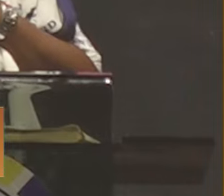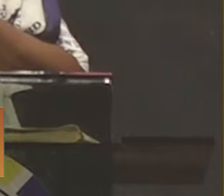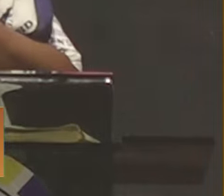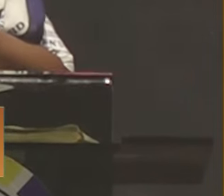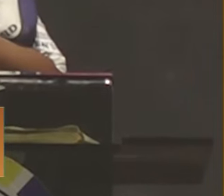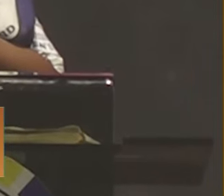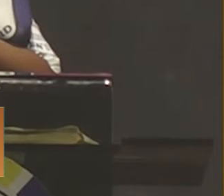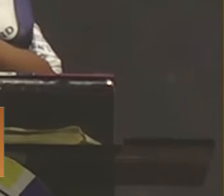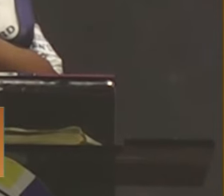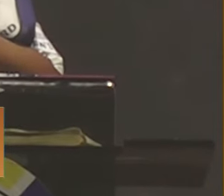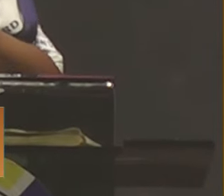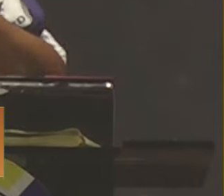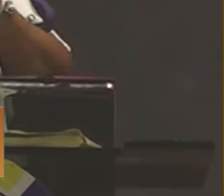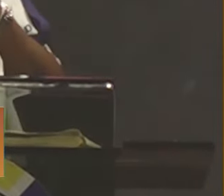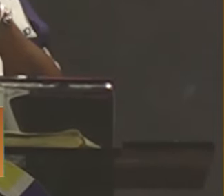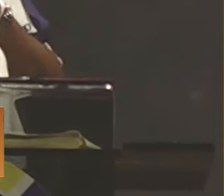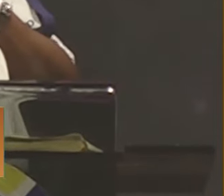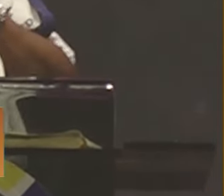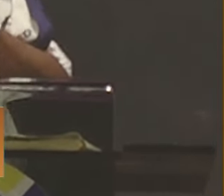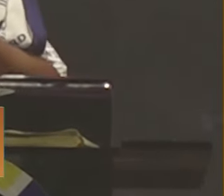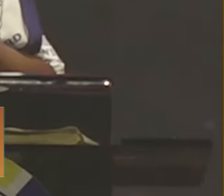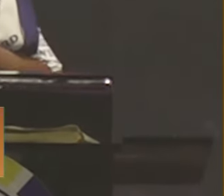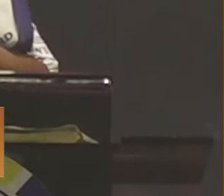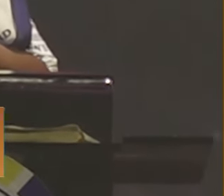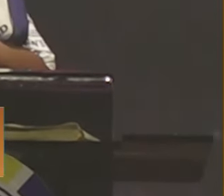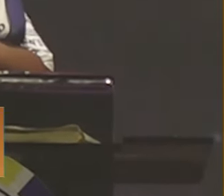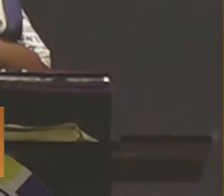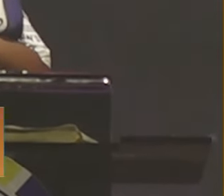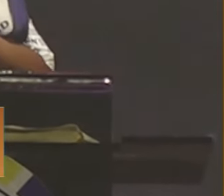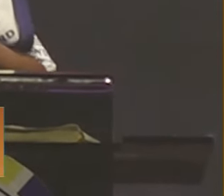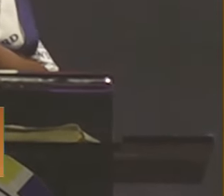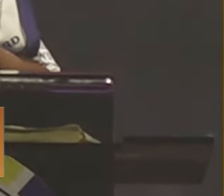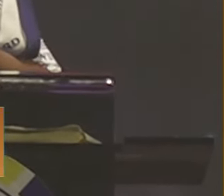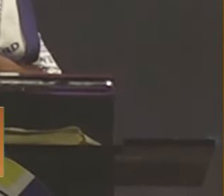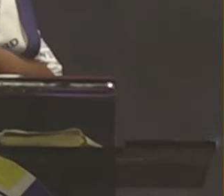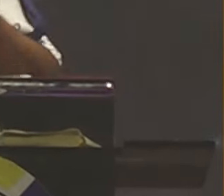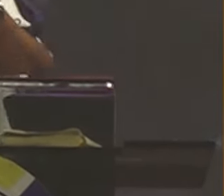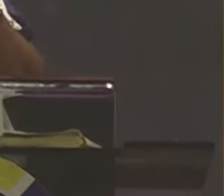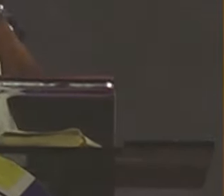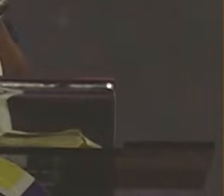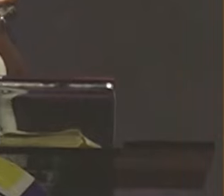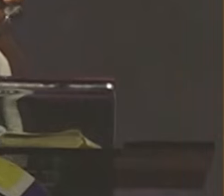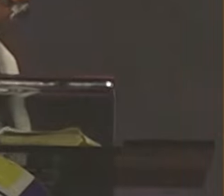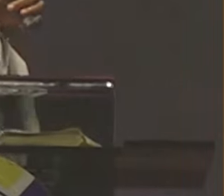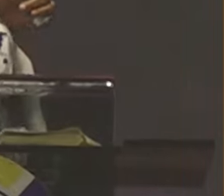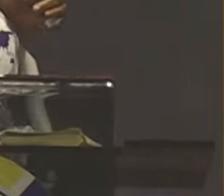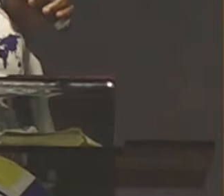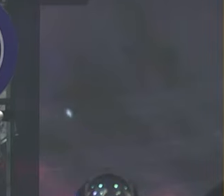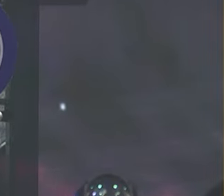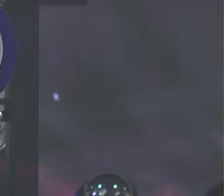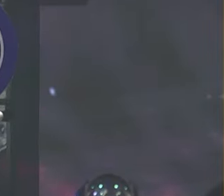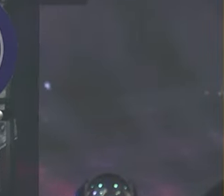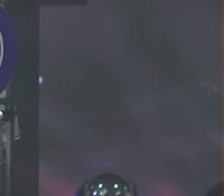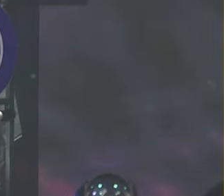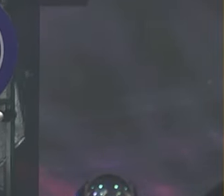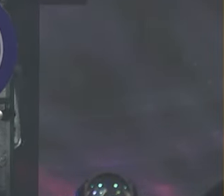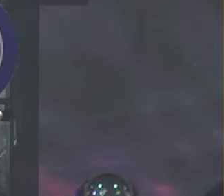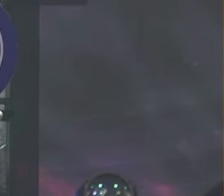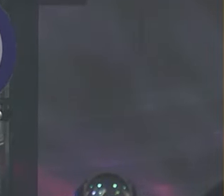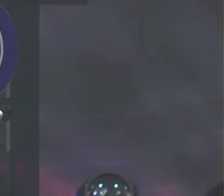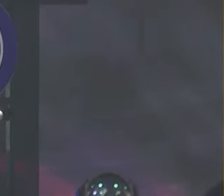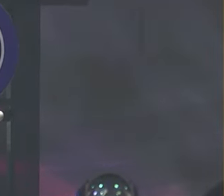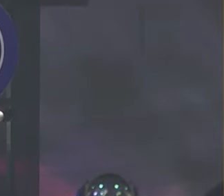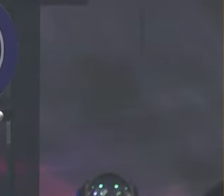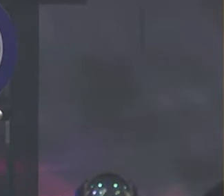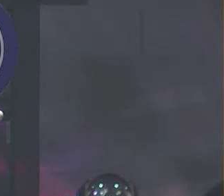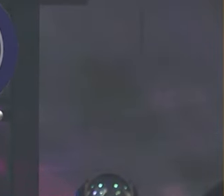Man became a destitute. Bible say. The Bible says. The wages of sin